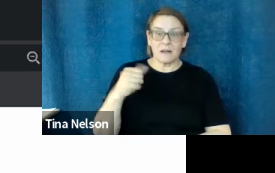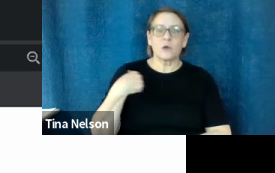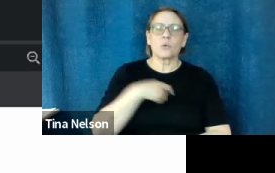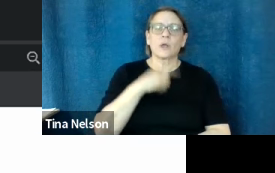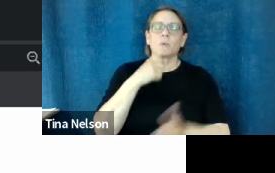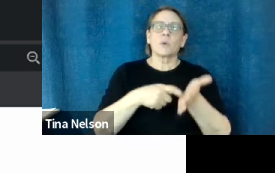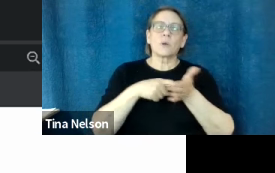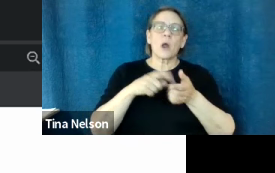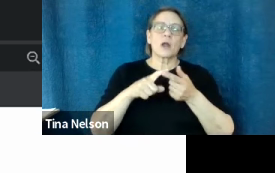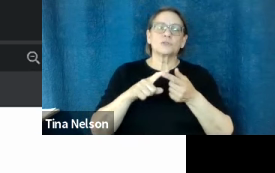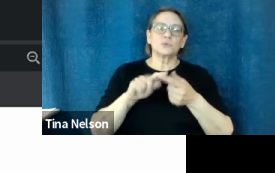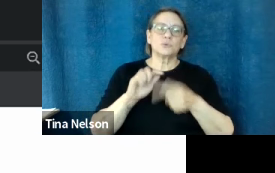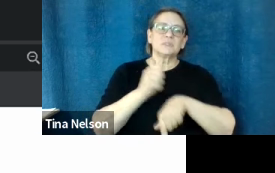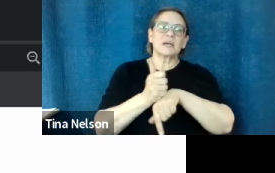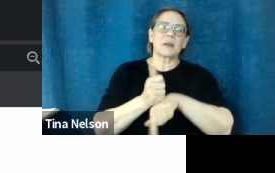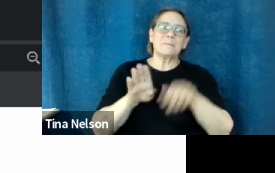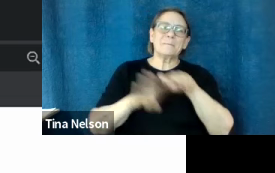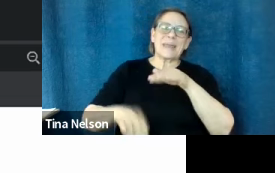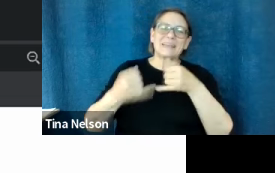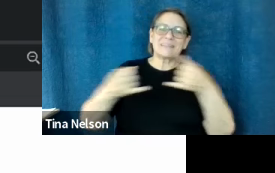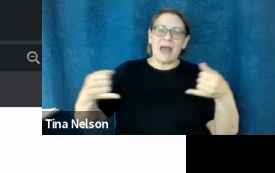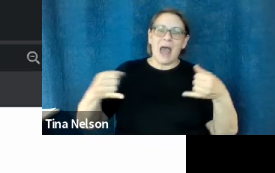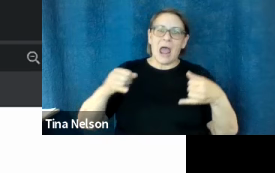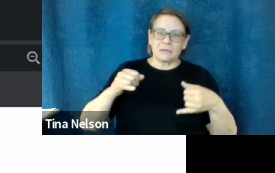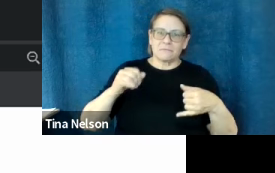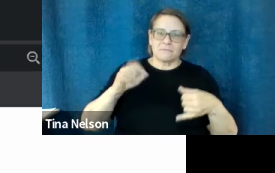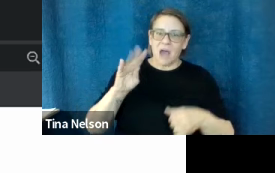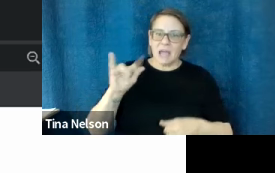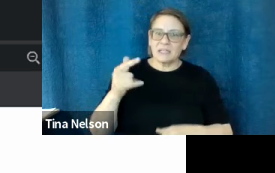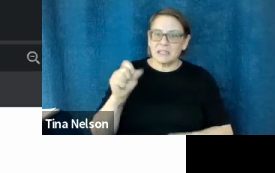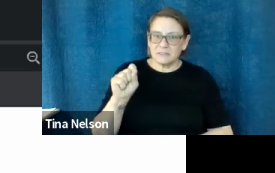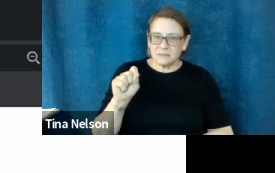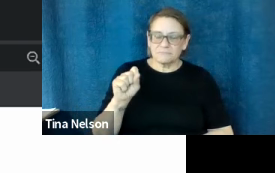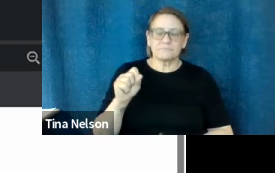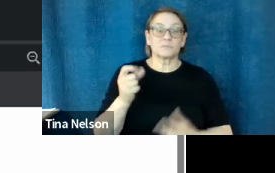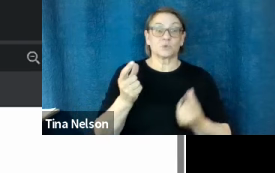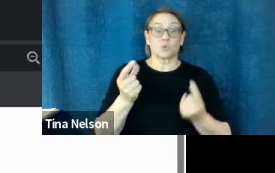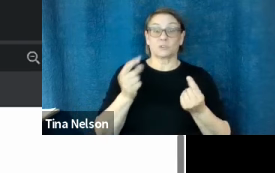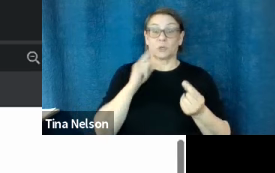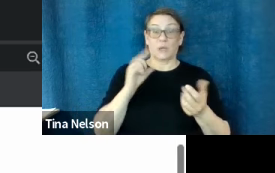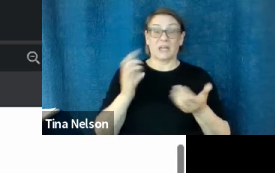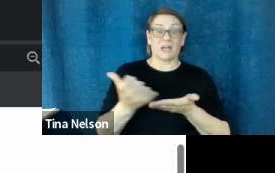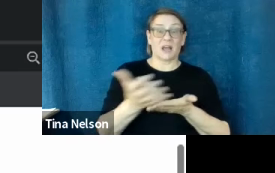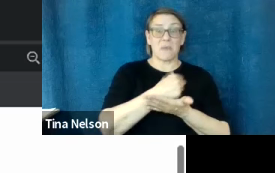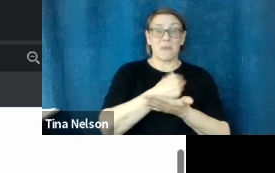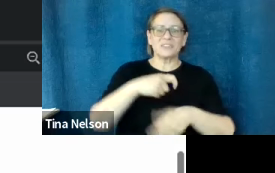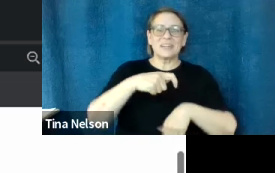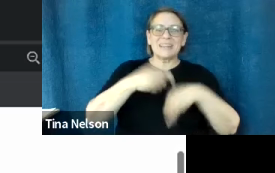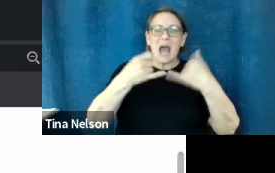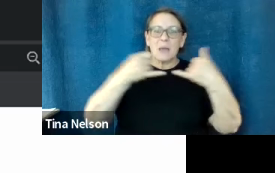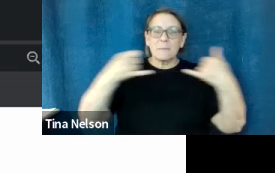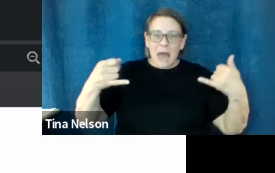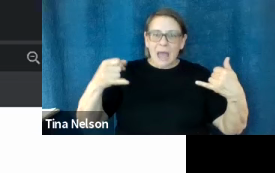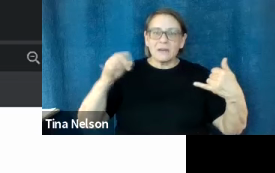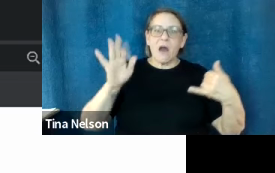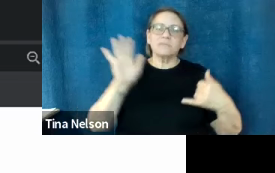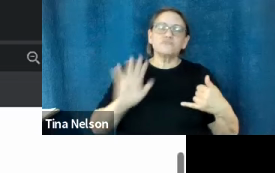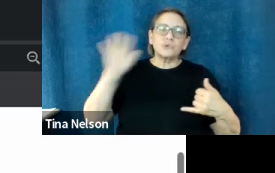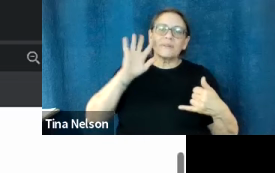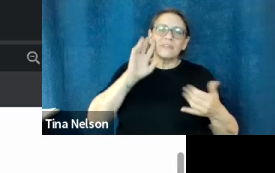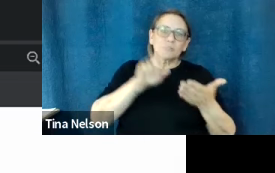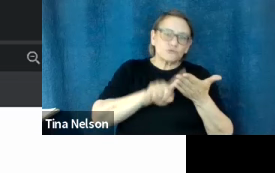compile some baseline findings. So what we did was compiled a timeline, as I mentioned, of previous research